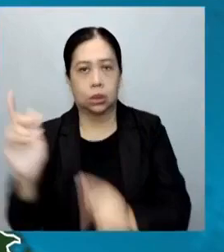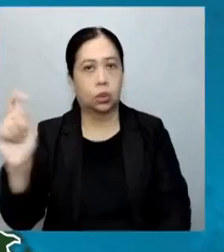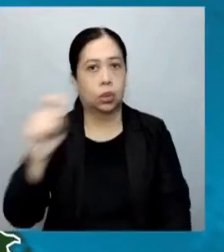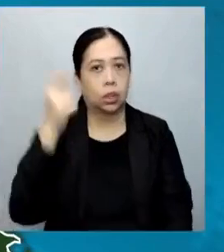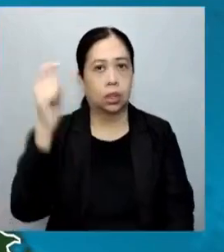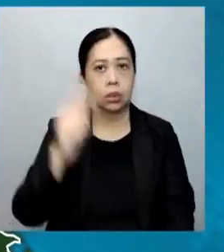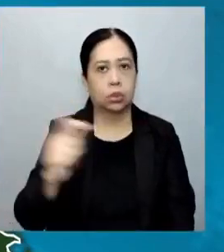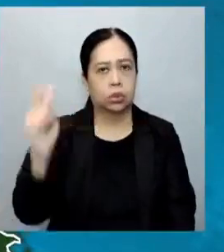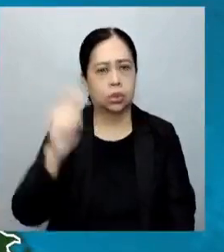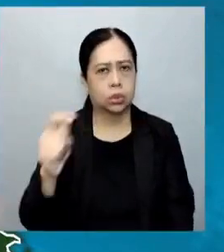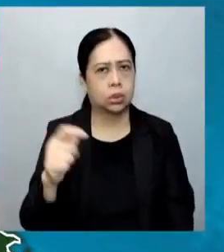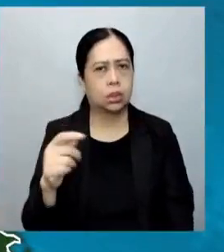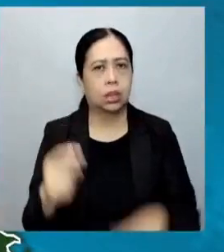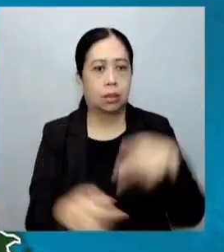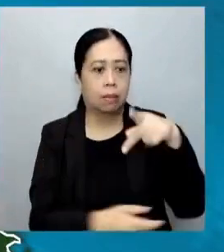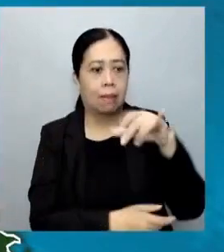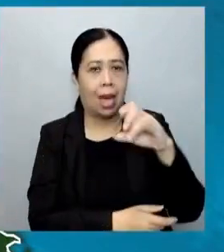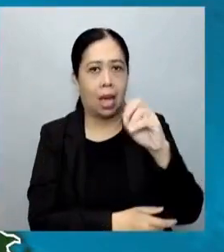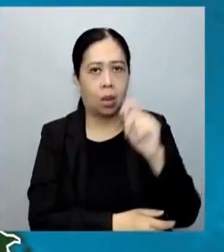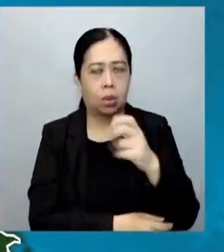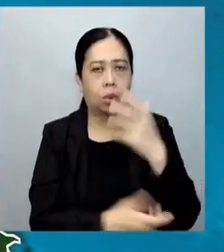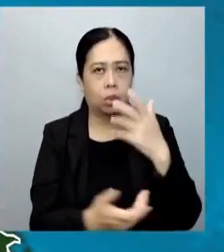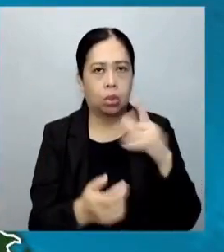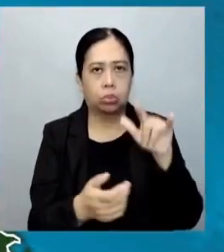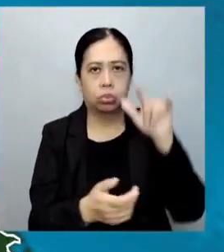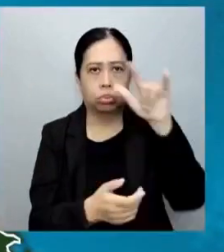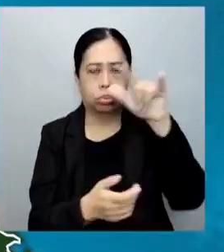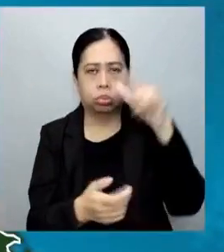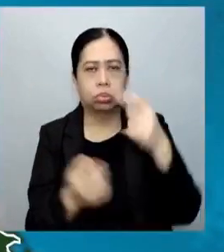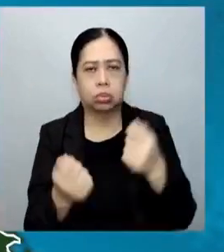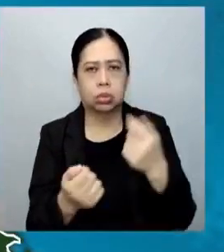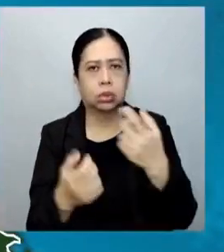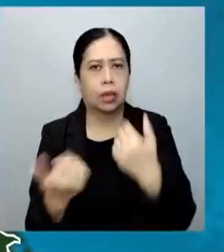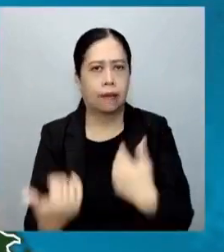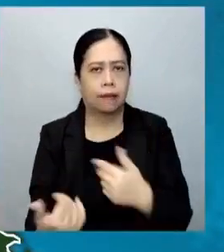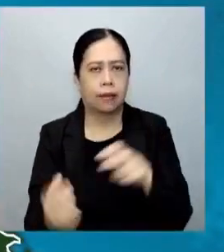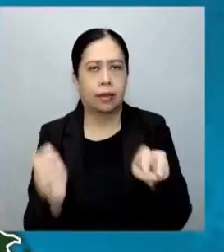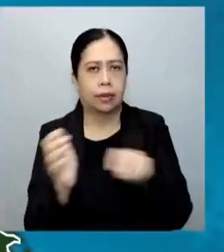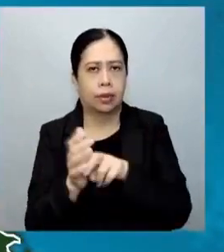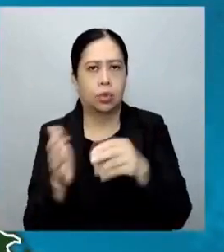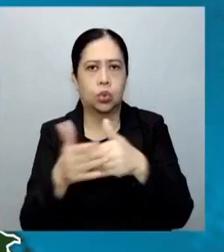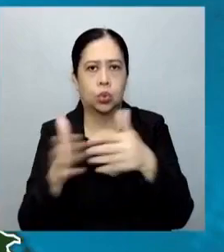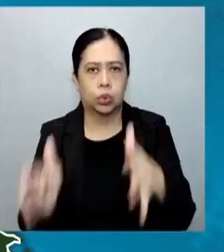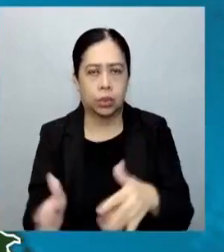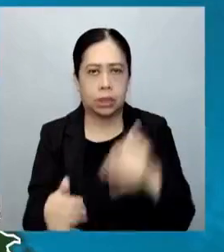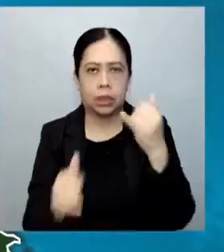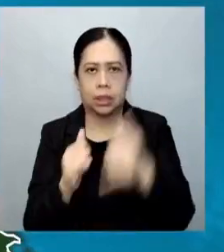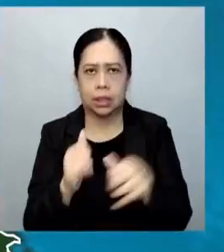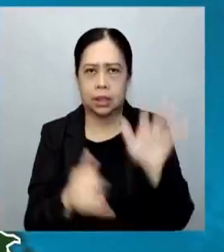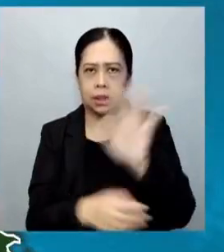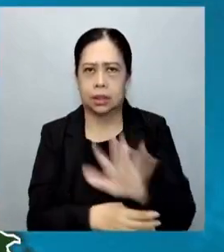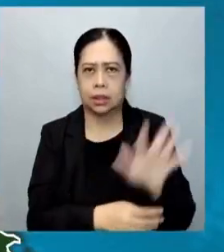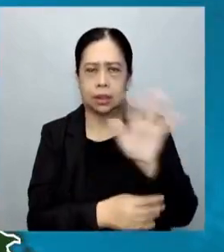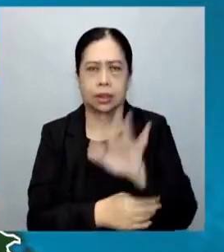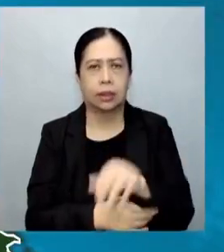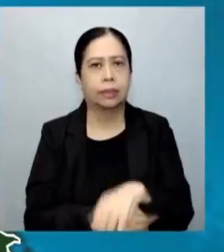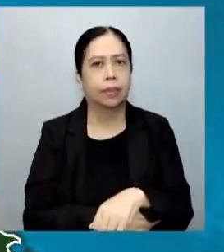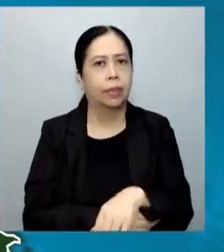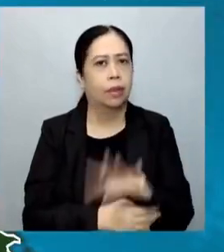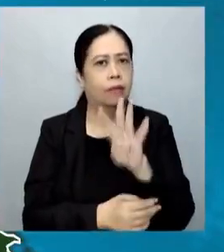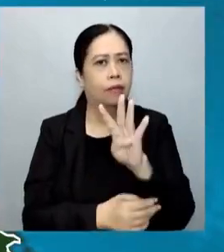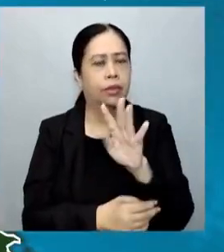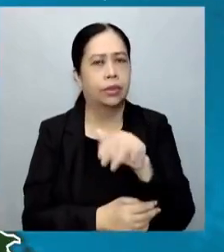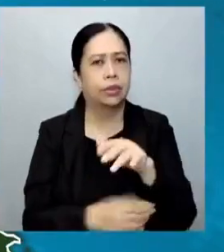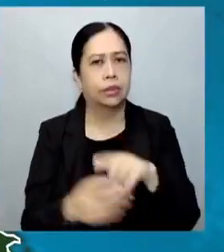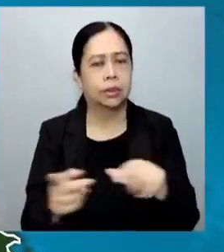A pilot and a student pilot were on board the missing aircraft. The last recorded location of the plane was estimated around 40 kilometers